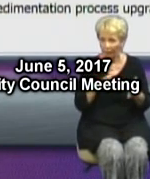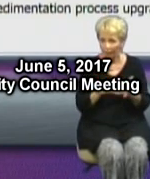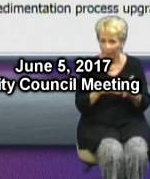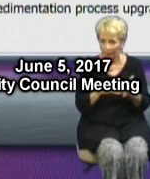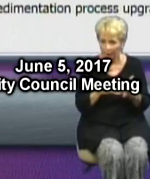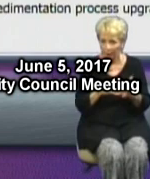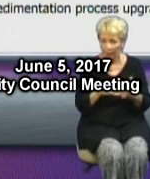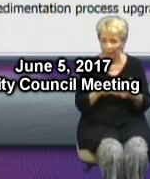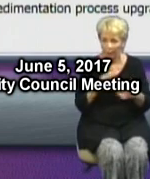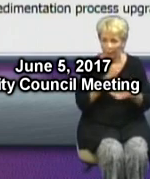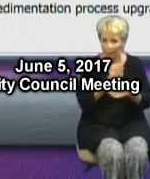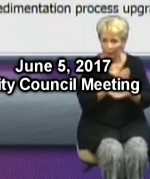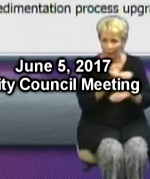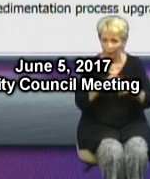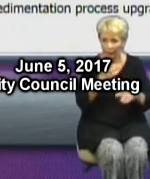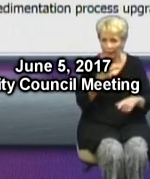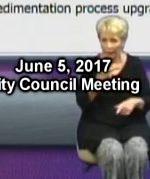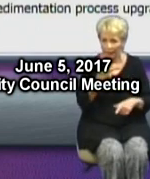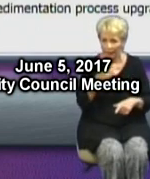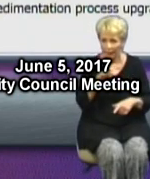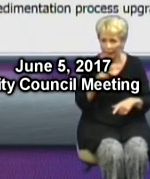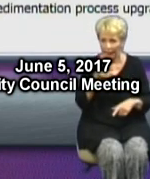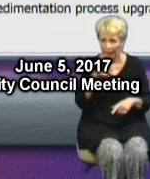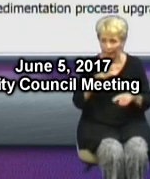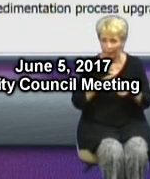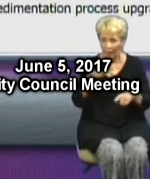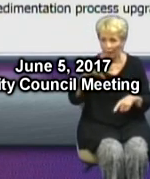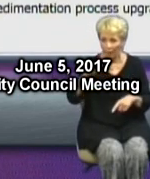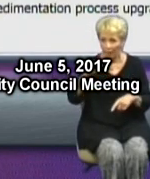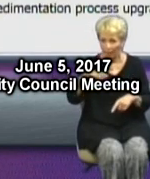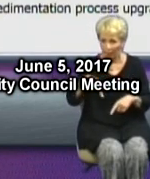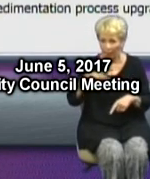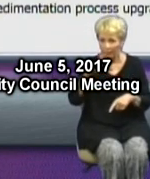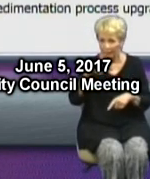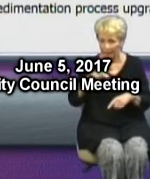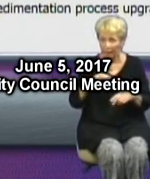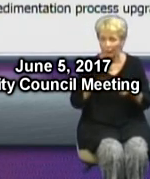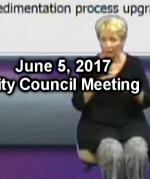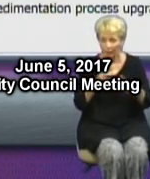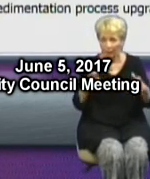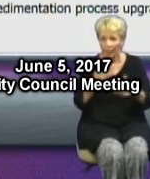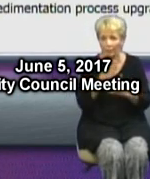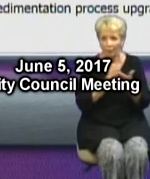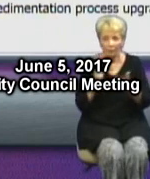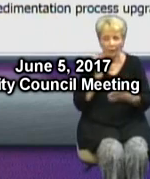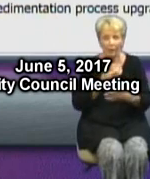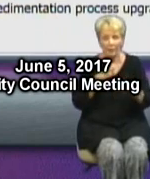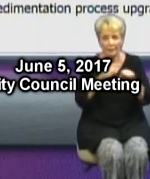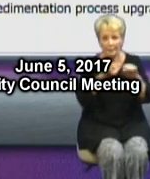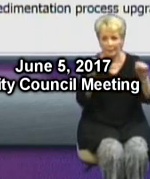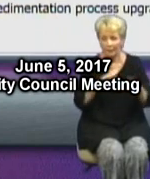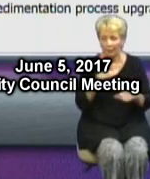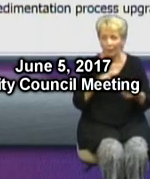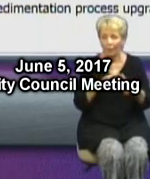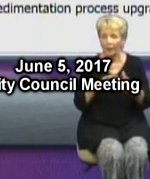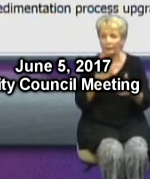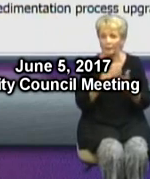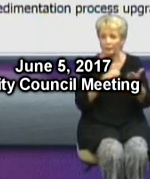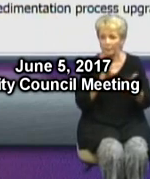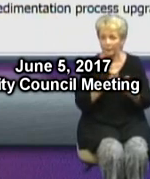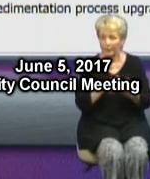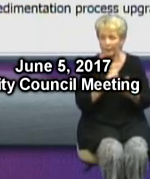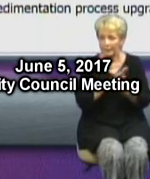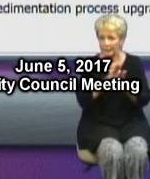$450,000. Some improvements at the Glen Alpine Pump Station, which is a pretty big part of our system. And then some